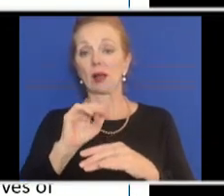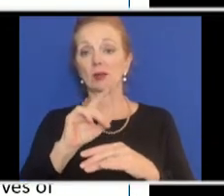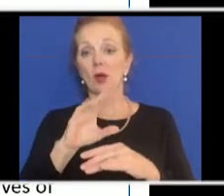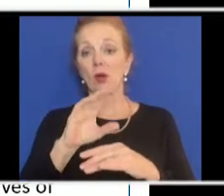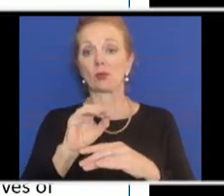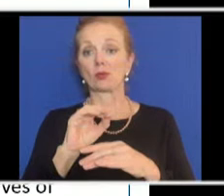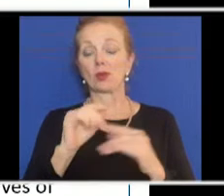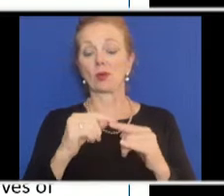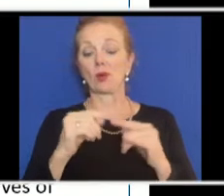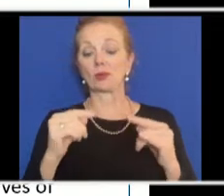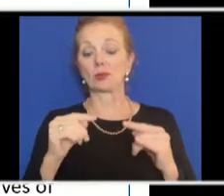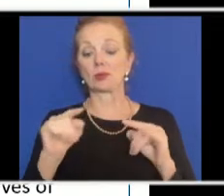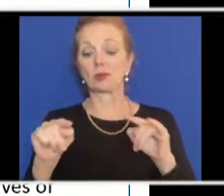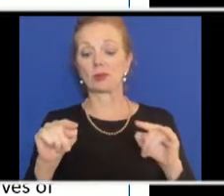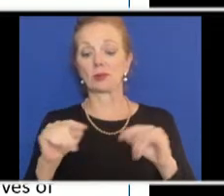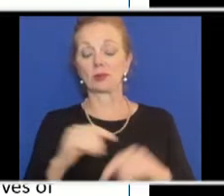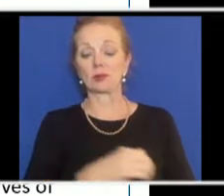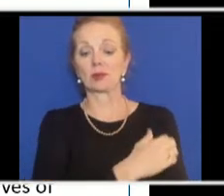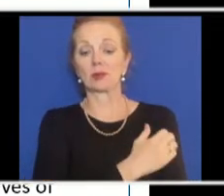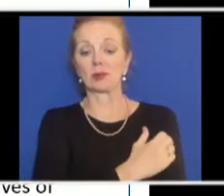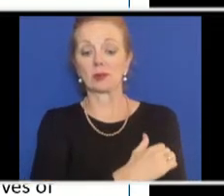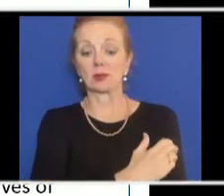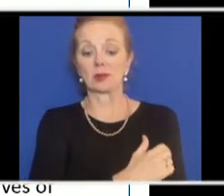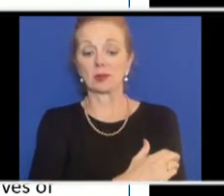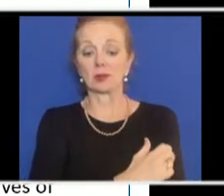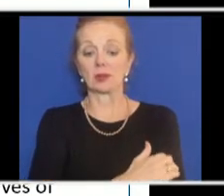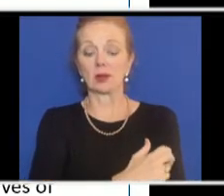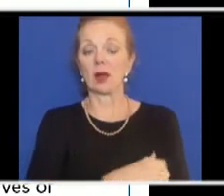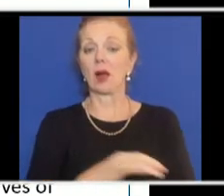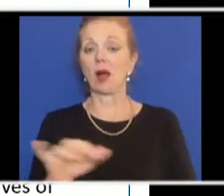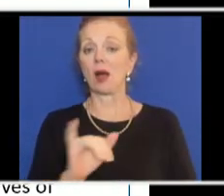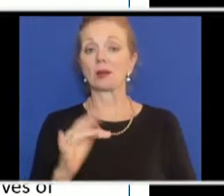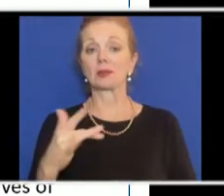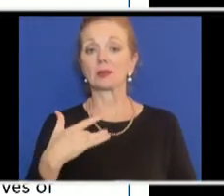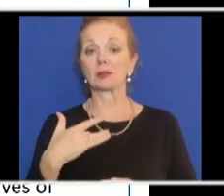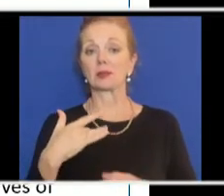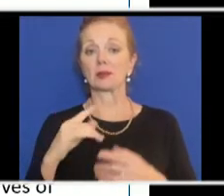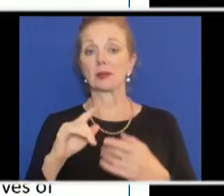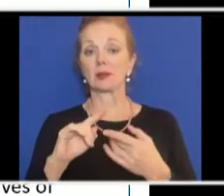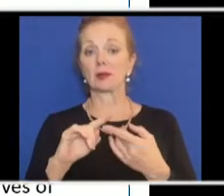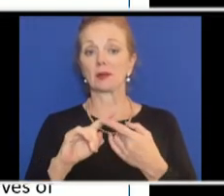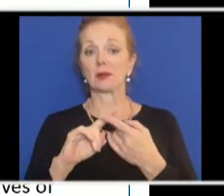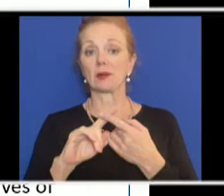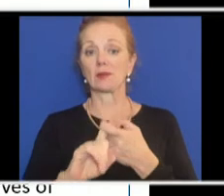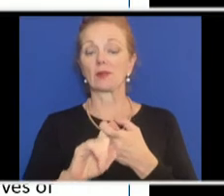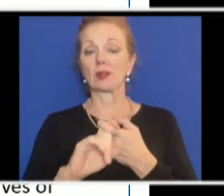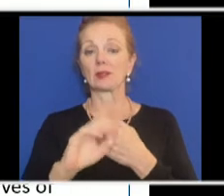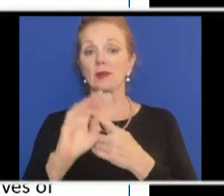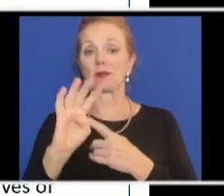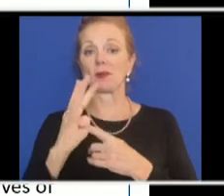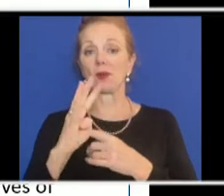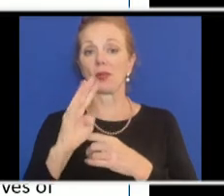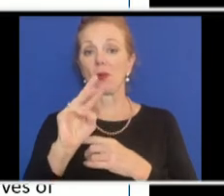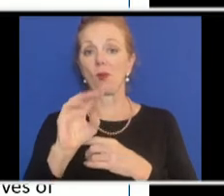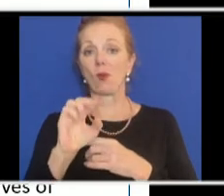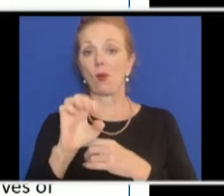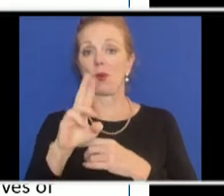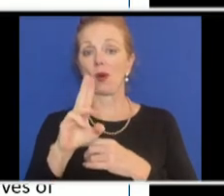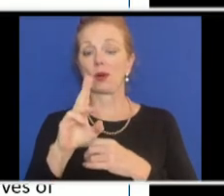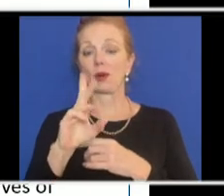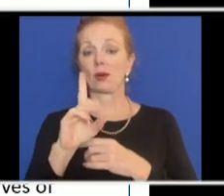across the street across Graham Street from the site and we also attended the friends of Fourth Ward meeting last Monday night